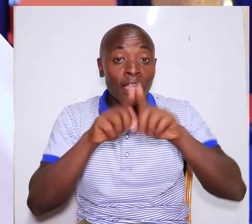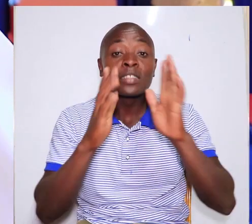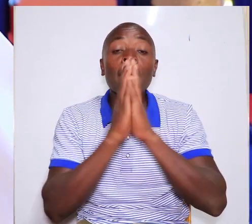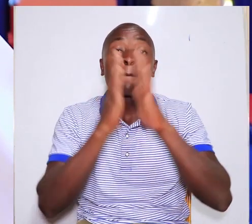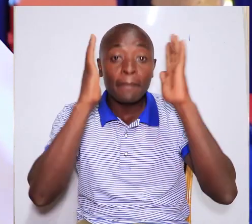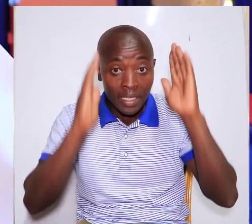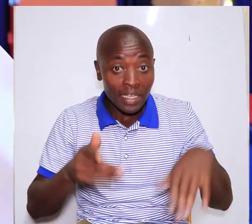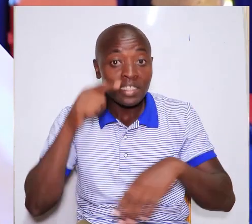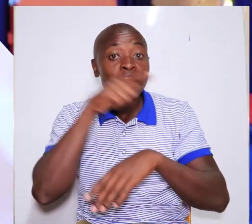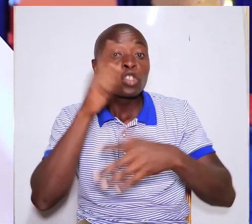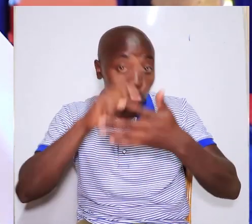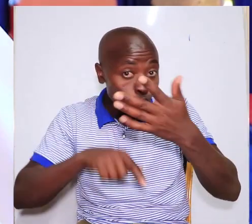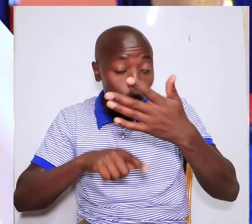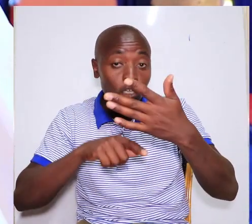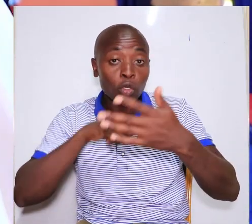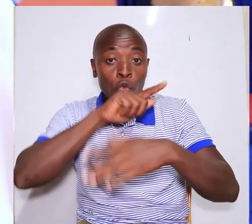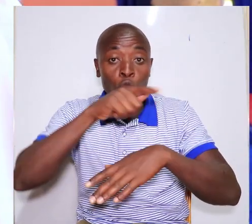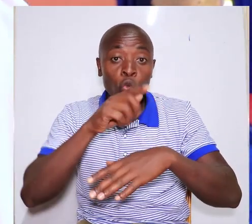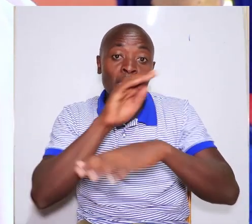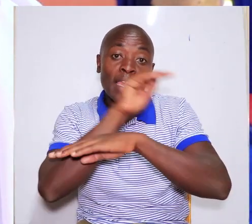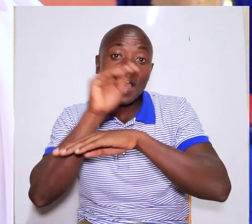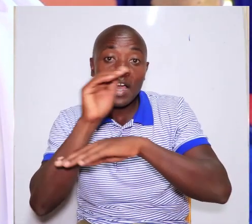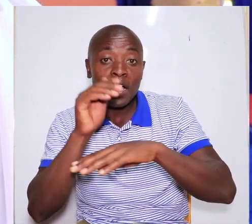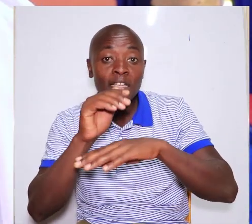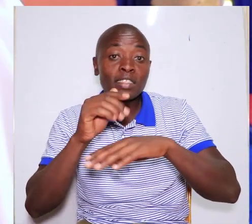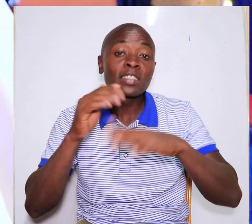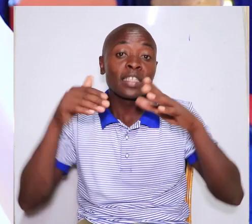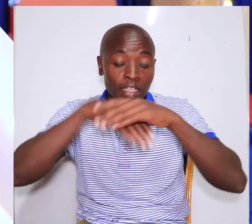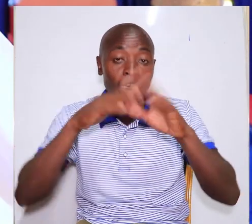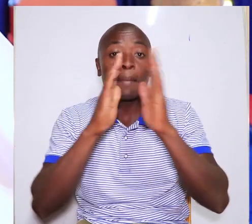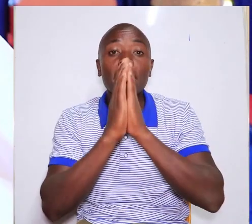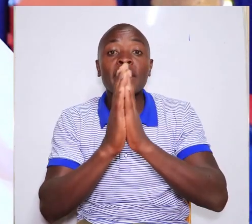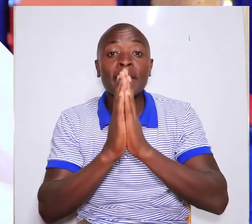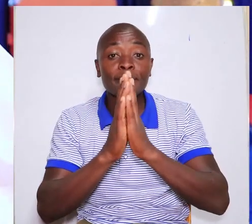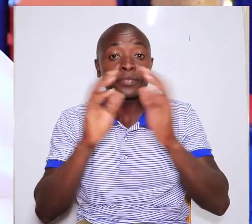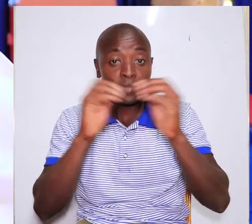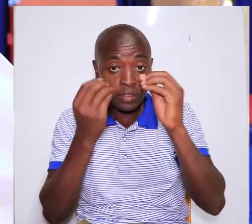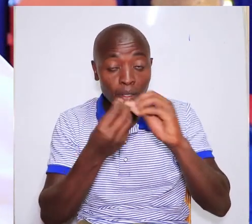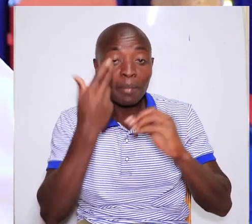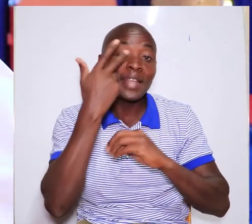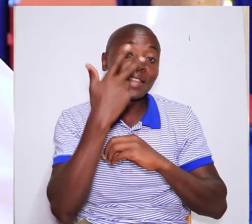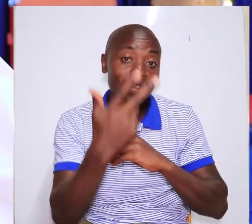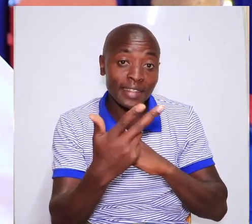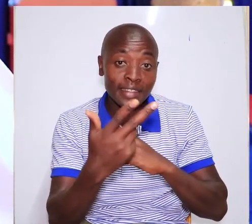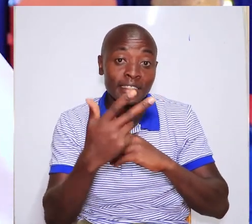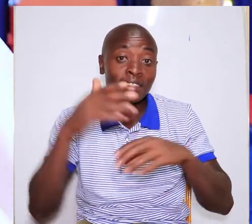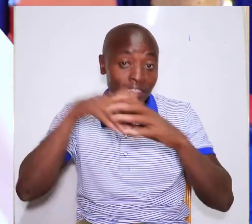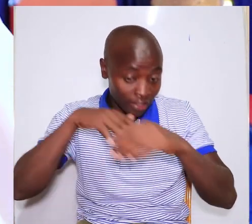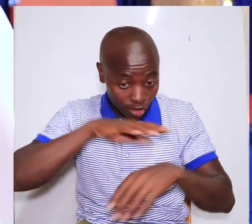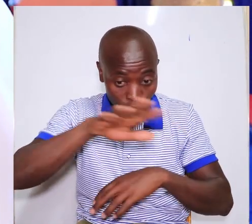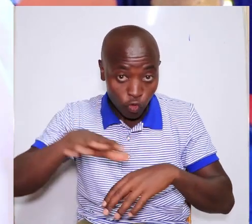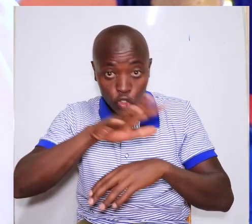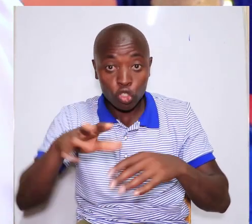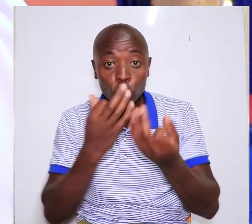intercessors, this is what we ask for in prayer. The third thing in the